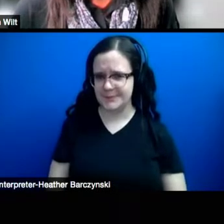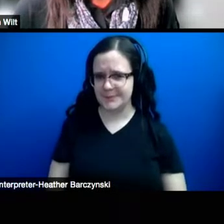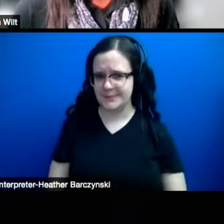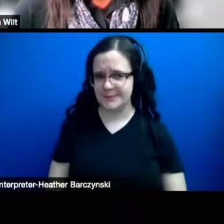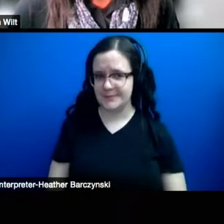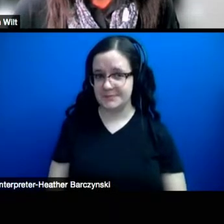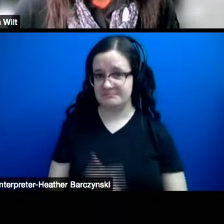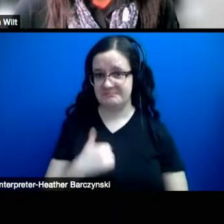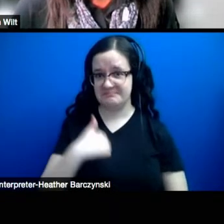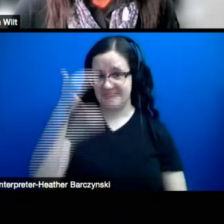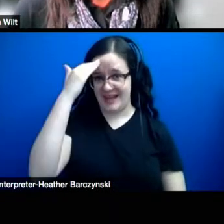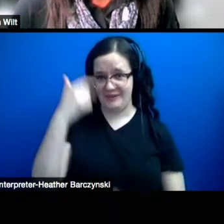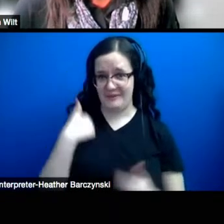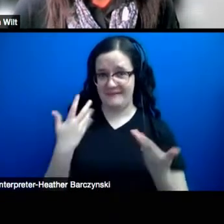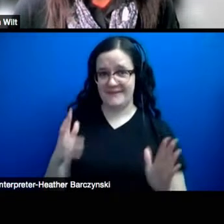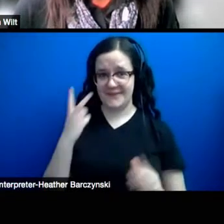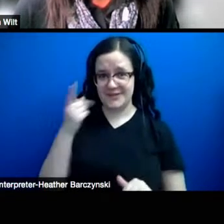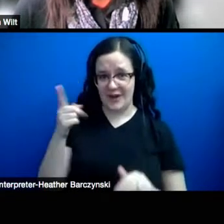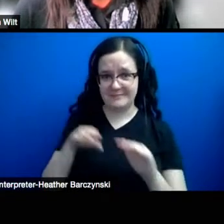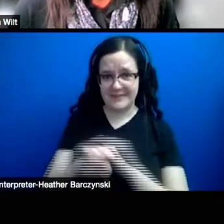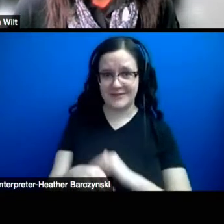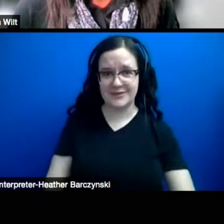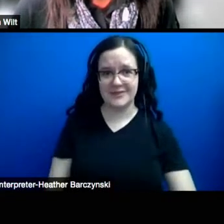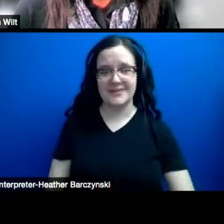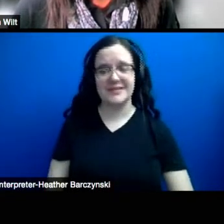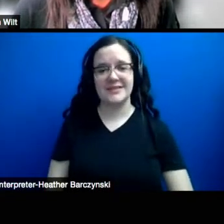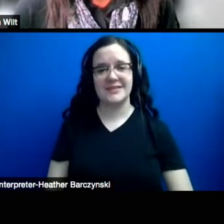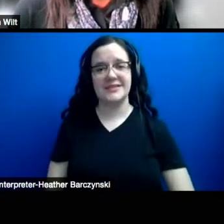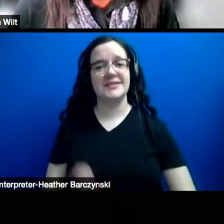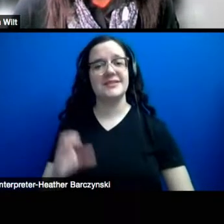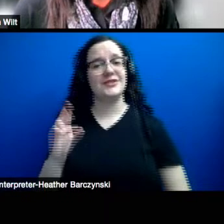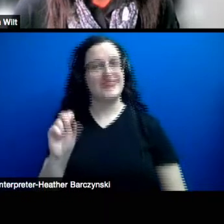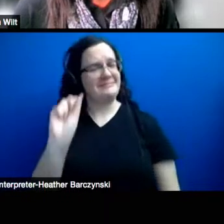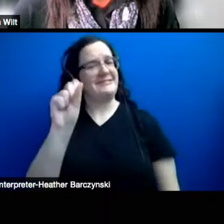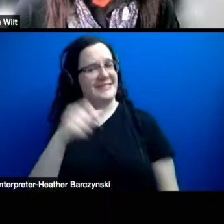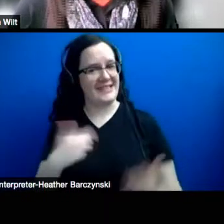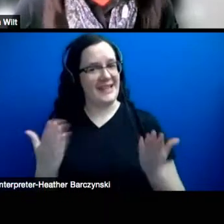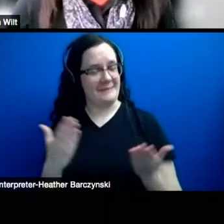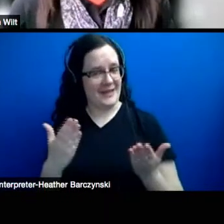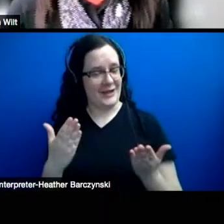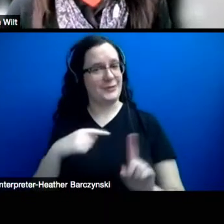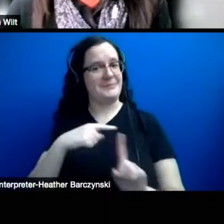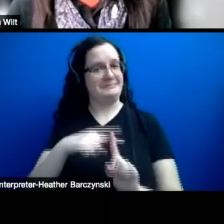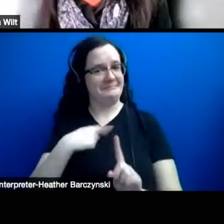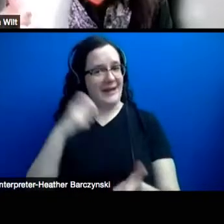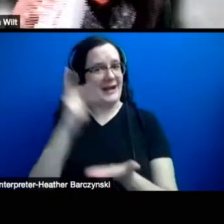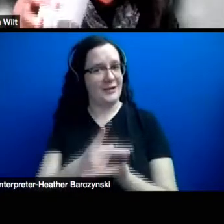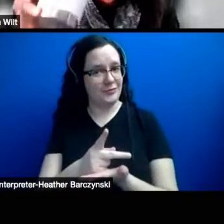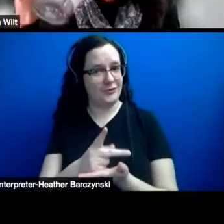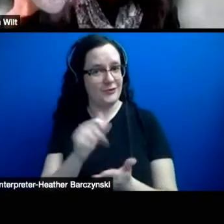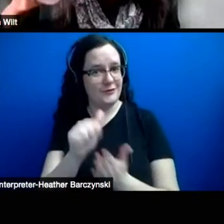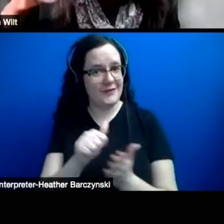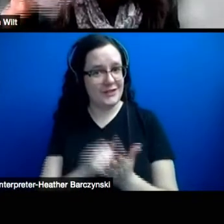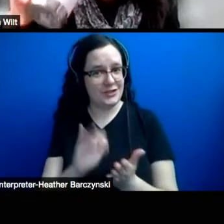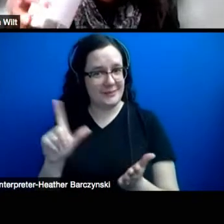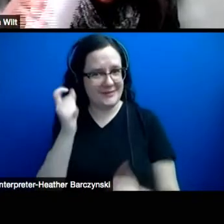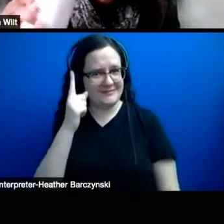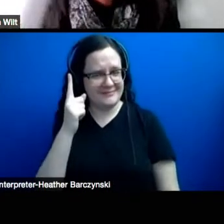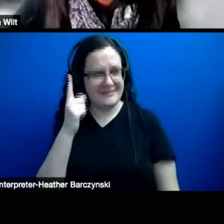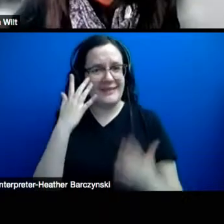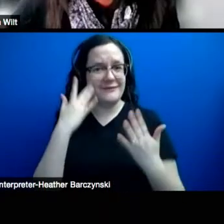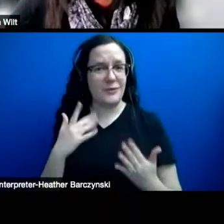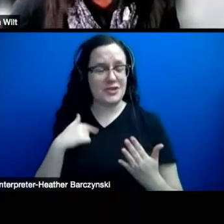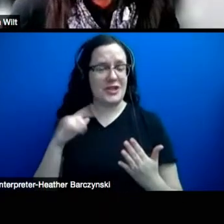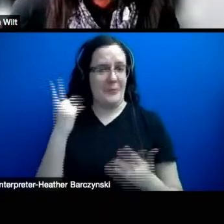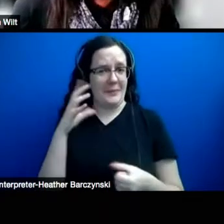I know I saw him come in. Yes. Yes, I am here and I do approve the agenda, Bill. Unfortunately, I'm only in a position to listen